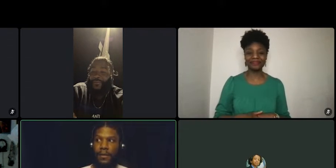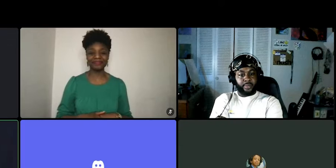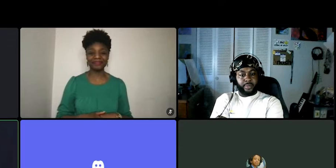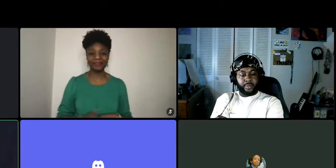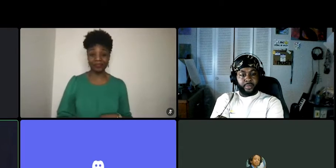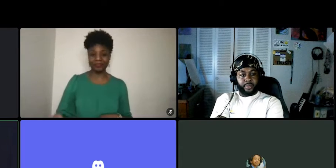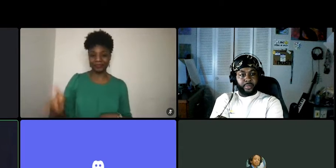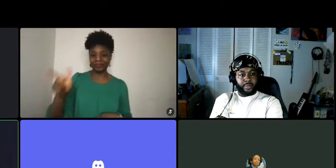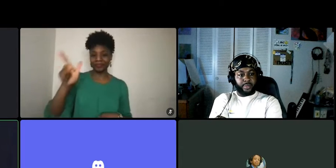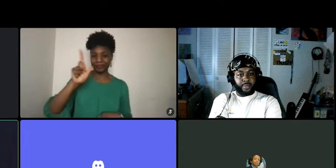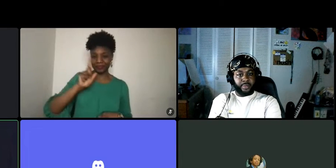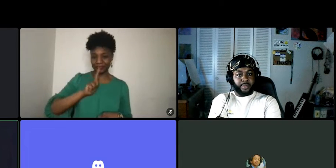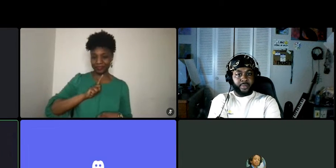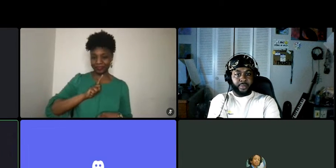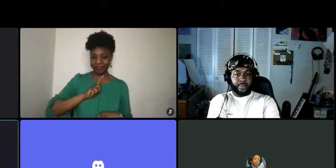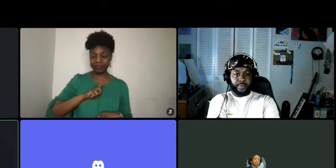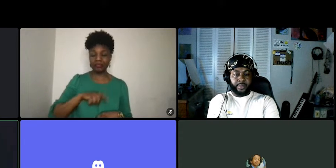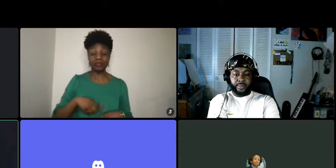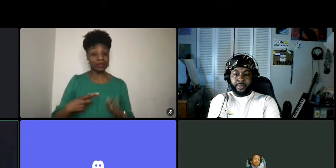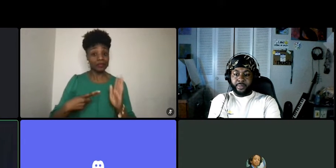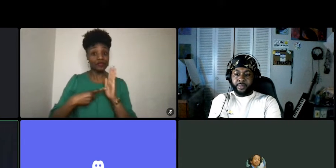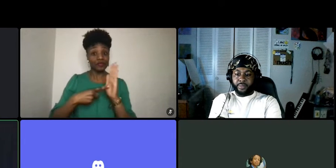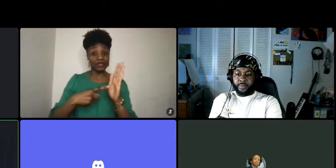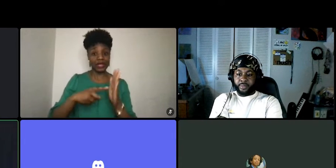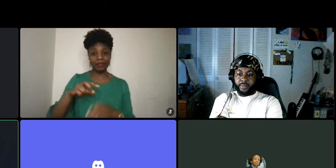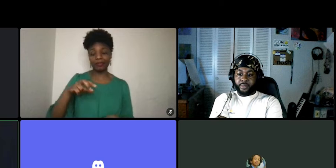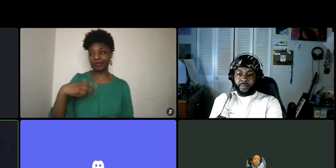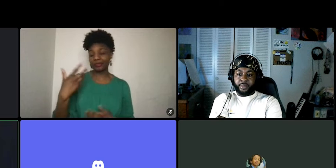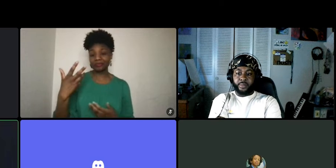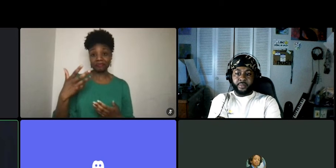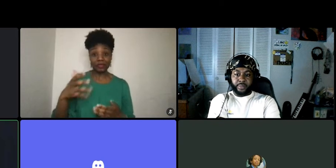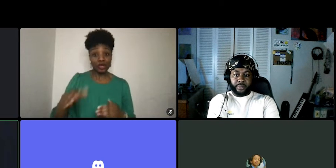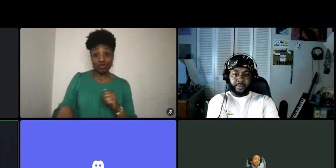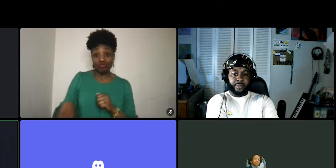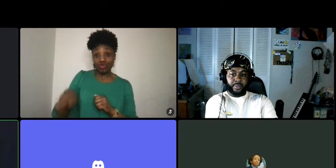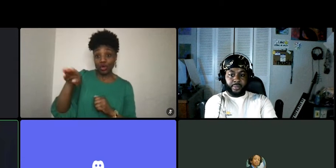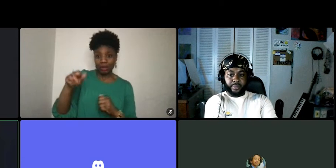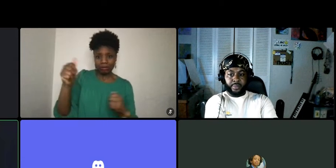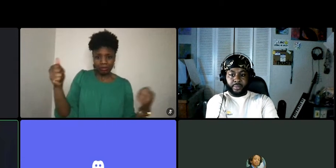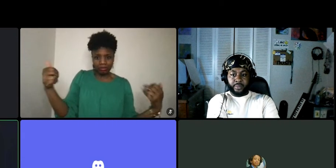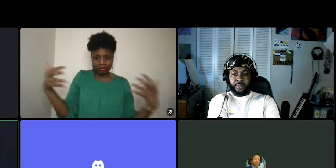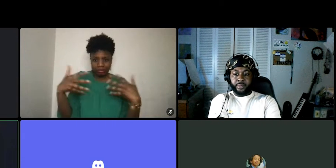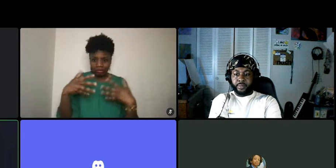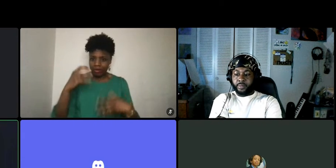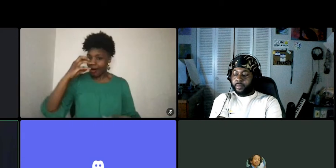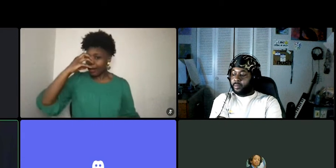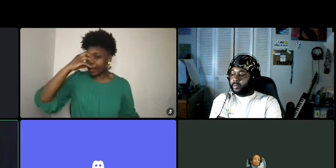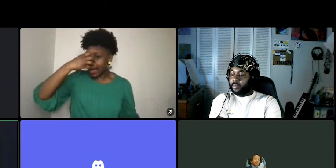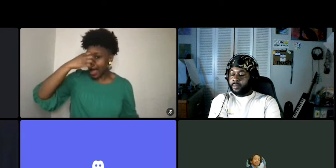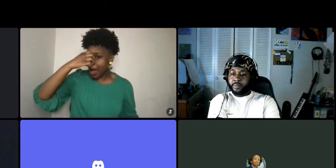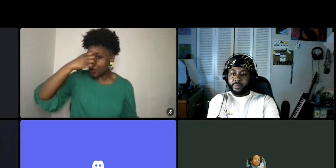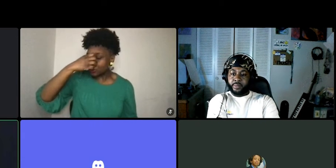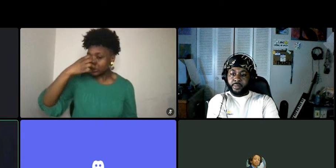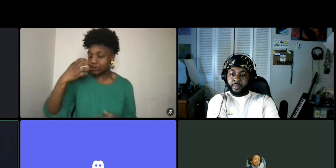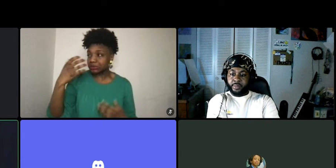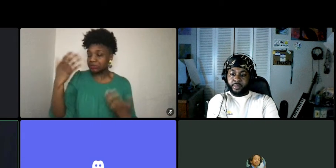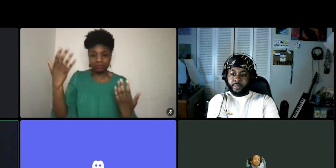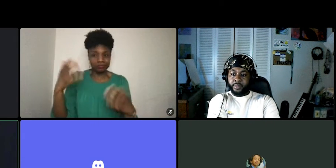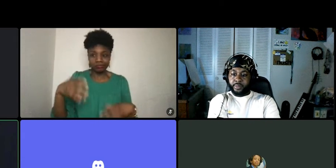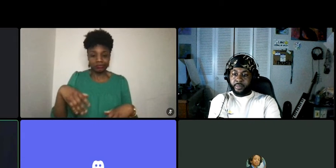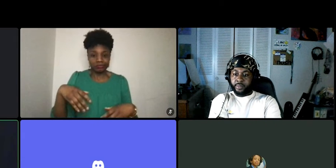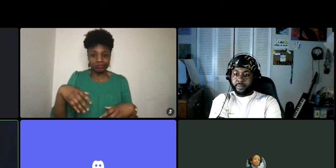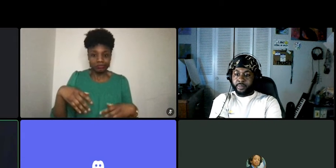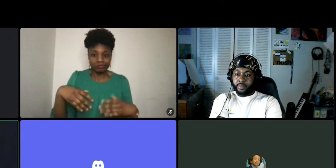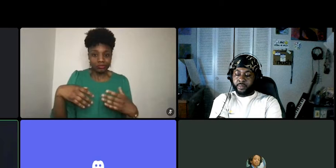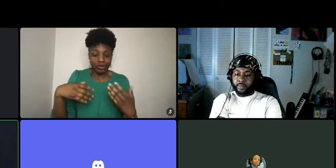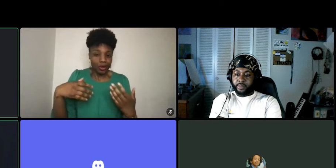like race as an example, but where you're afraid of clowns, right? Let's just say Mm. you're afraid of clowns because of, what's his name? Bozo